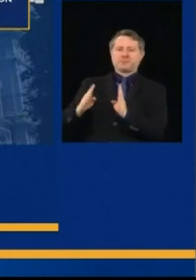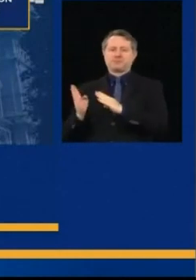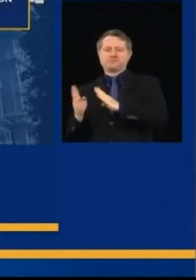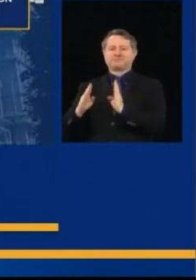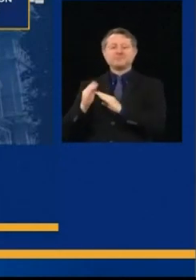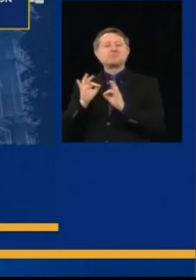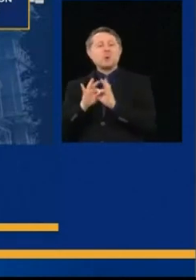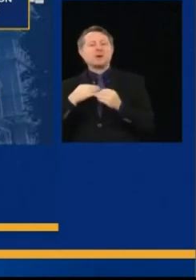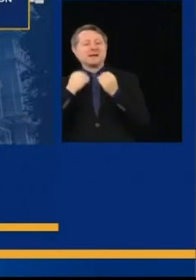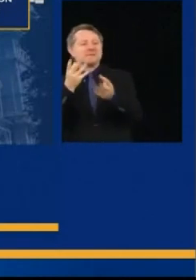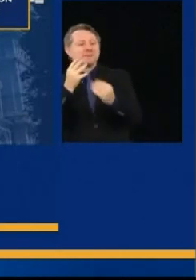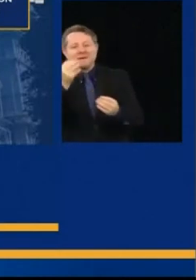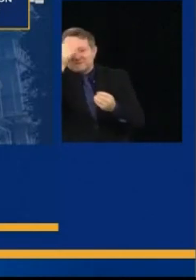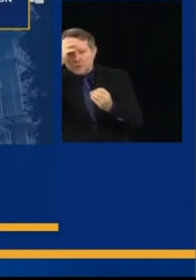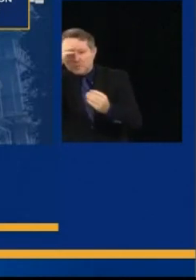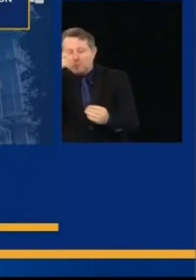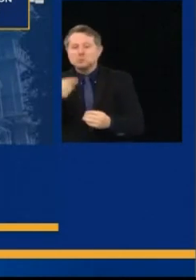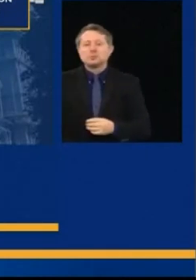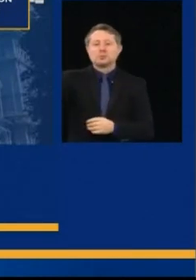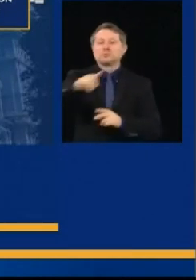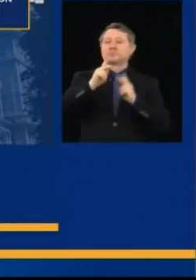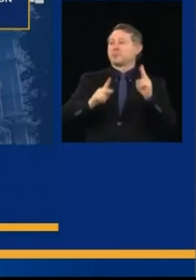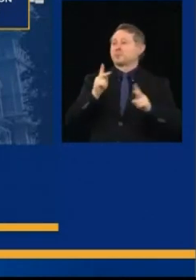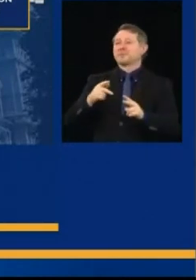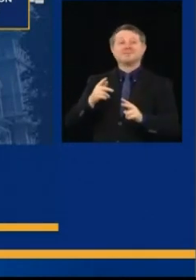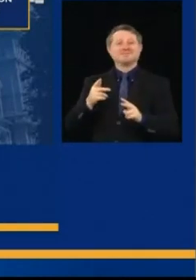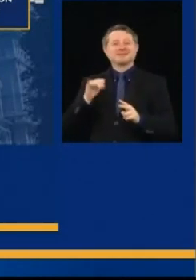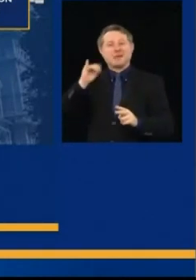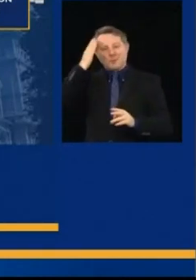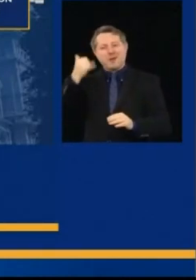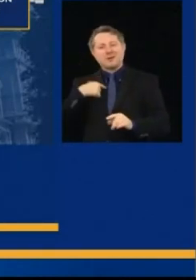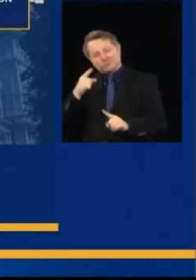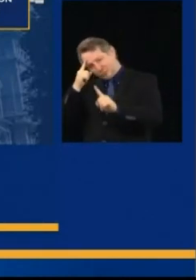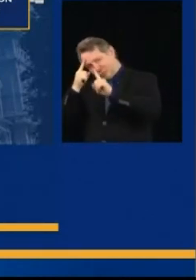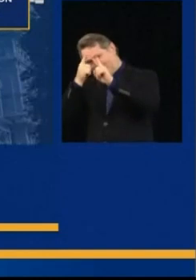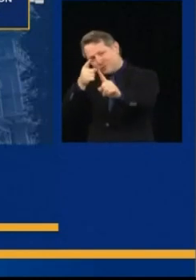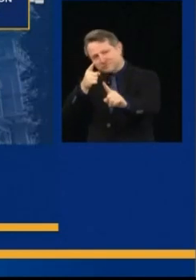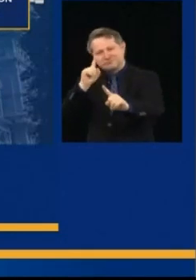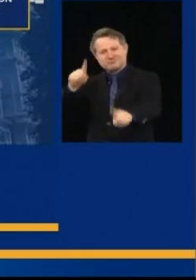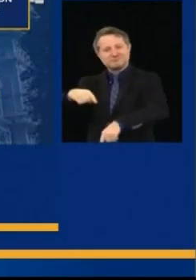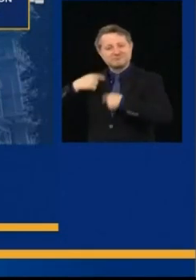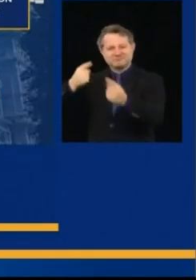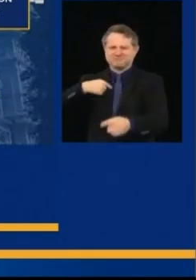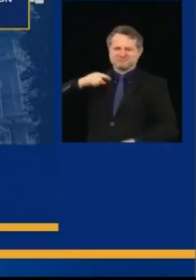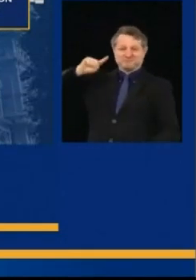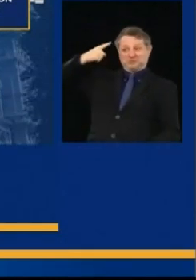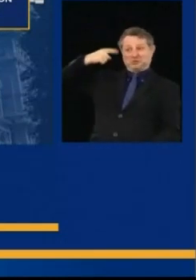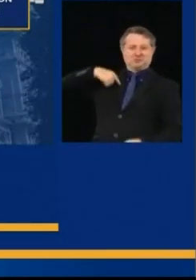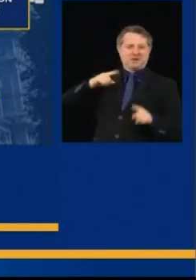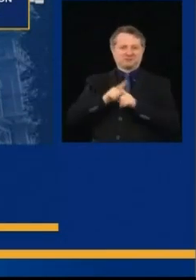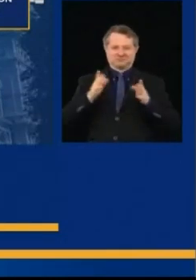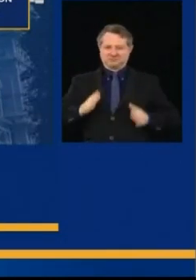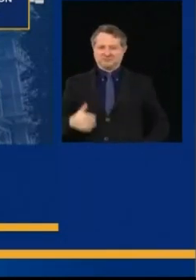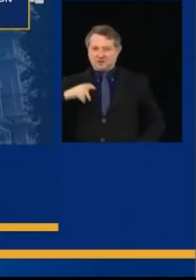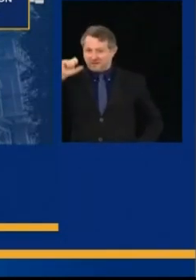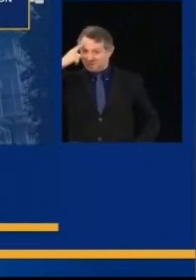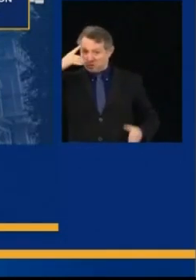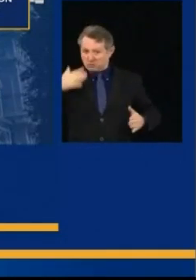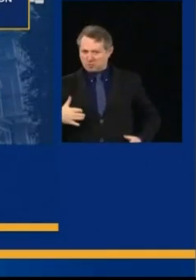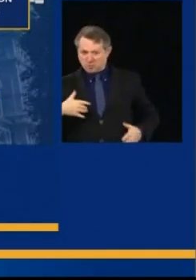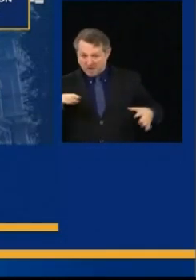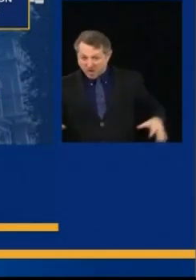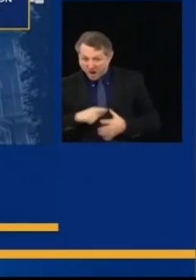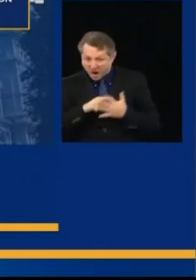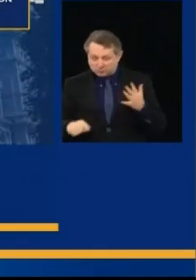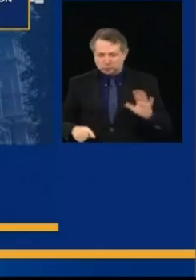That's what I've been trying to do from day one. Because government can't do any of this. This is a function of the